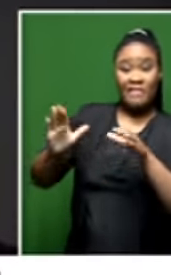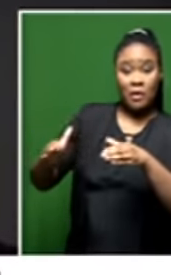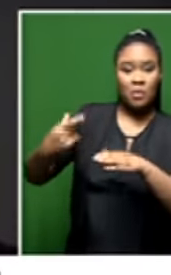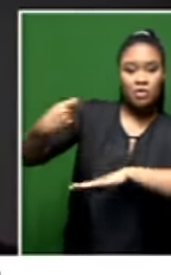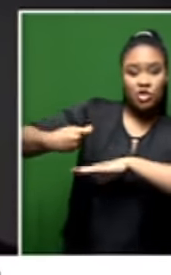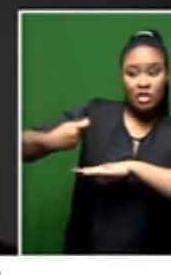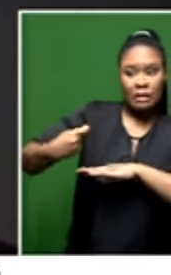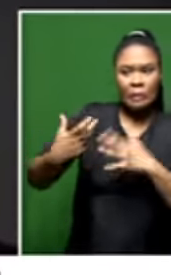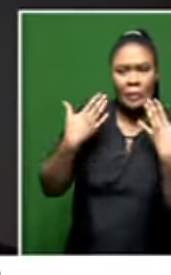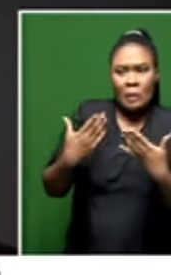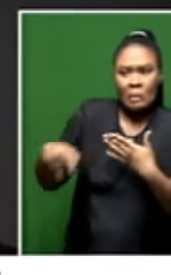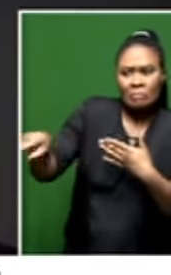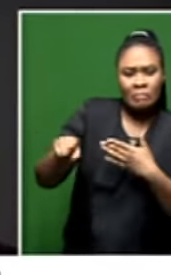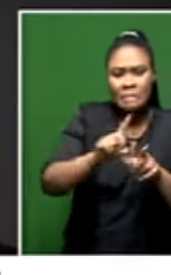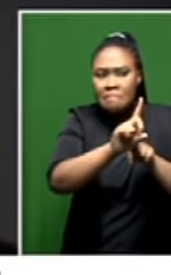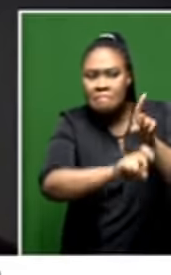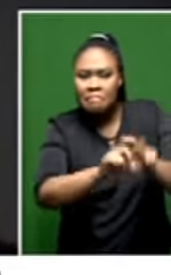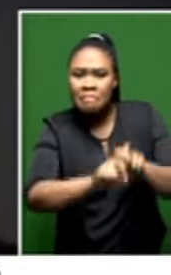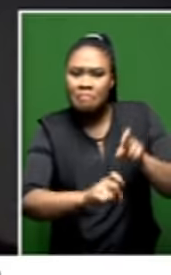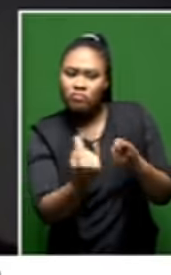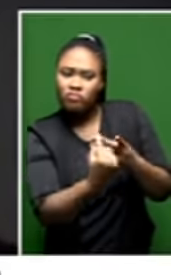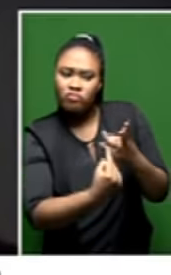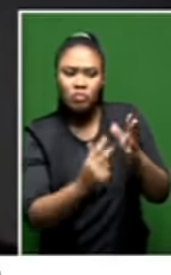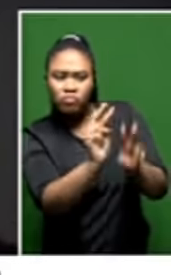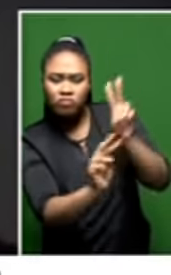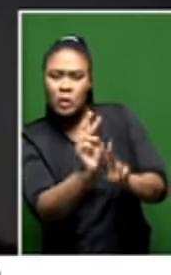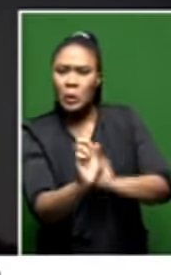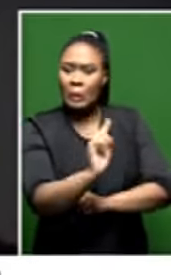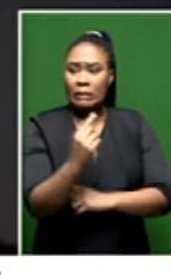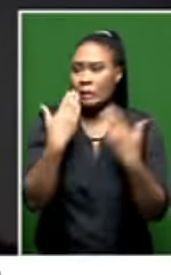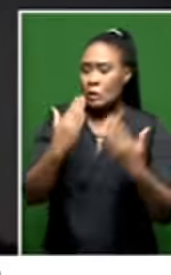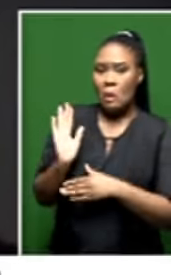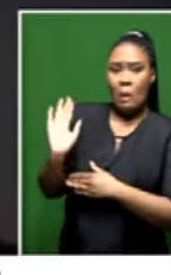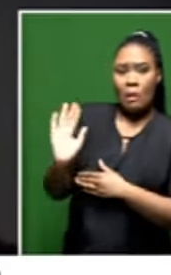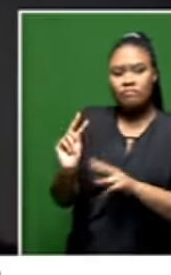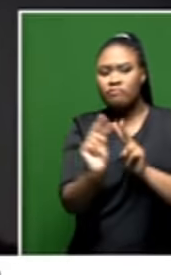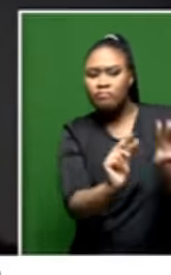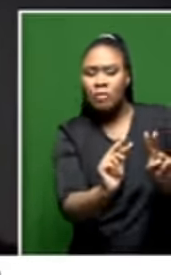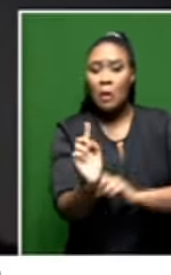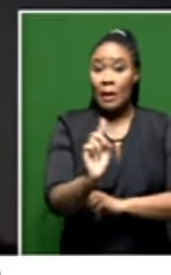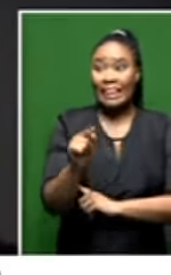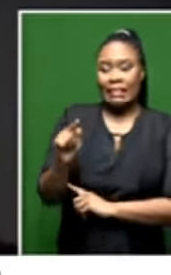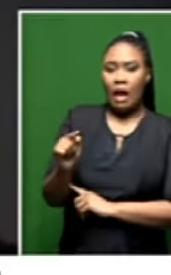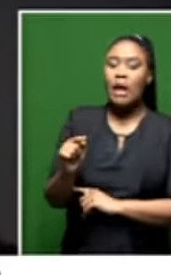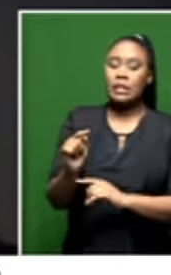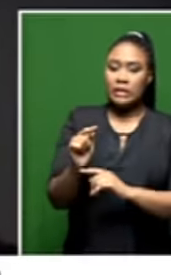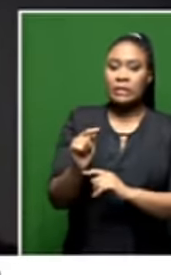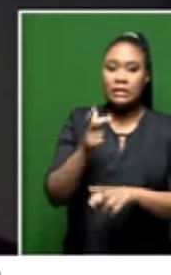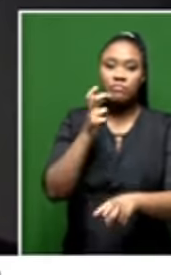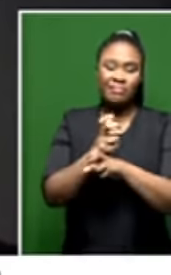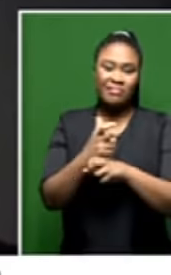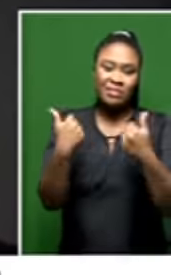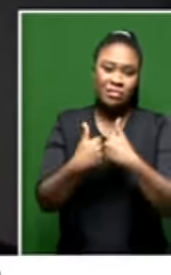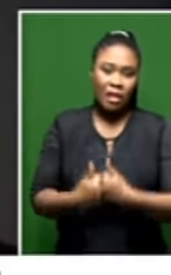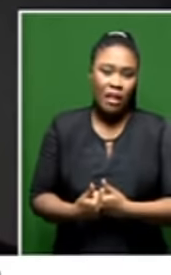important in this process. And that's one of our longstanding difficulties with how